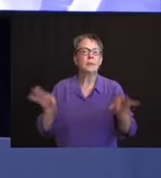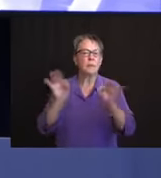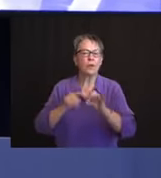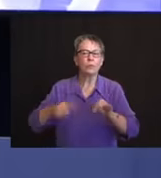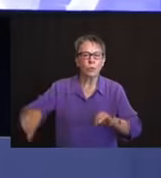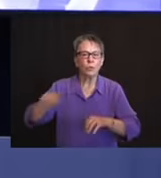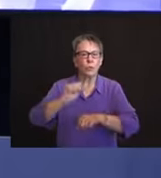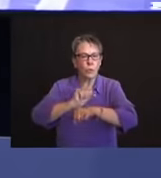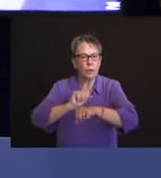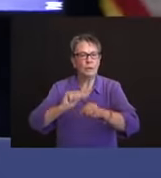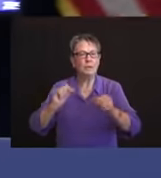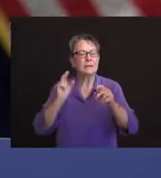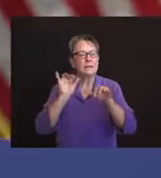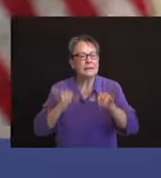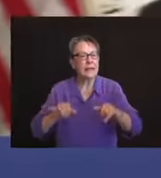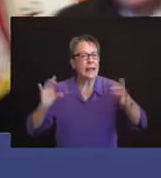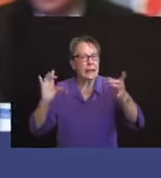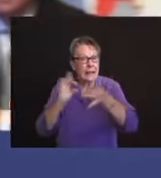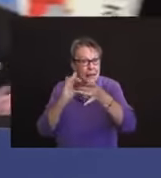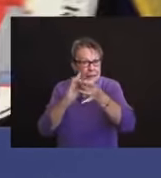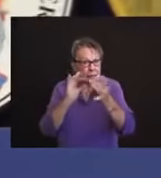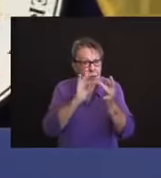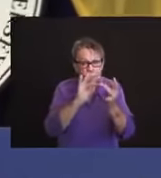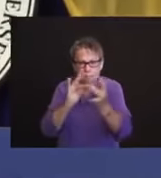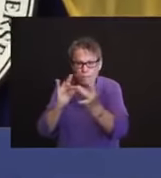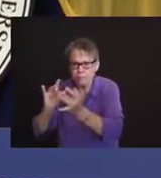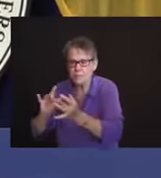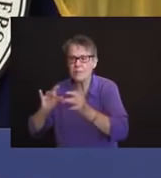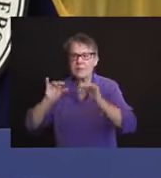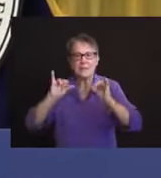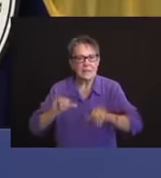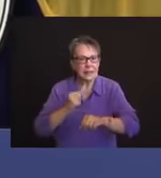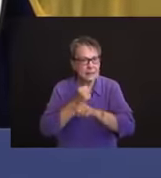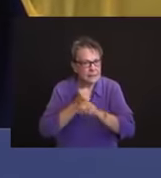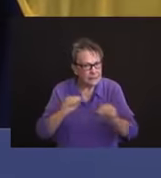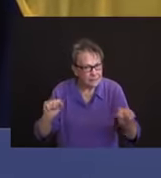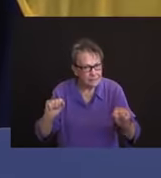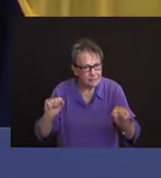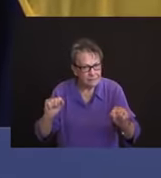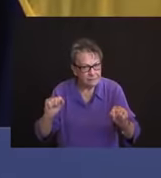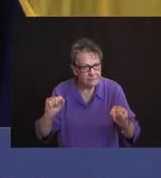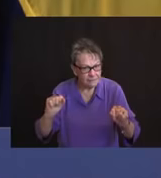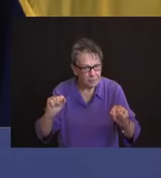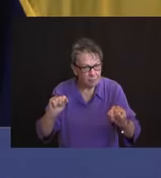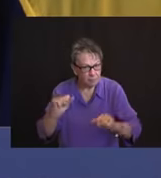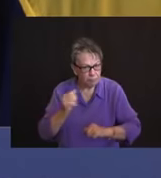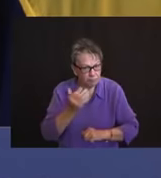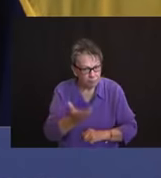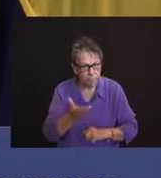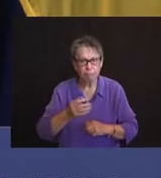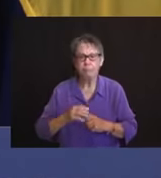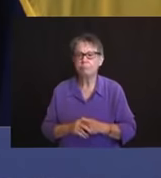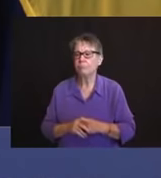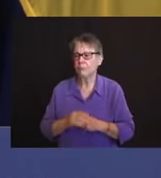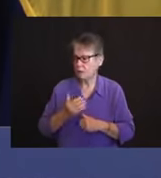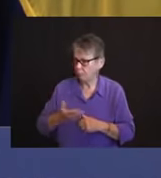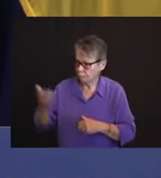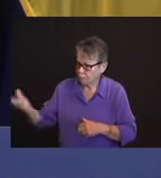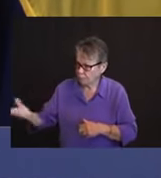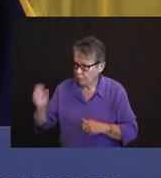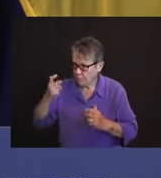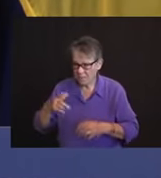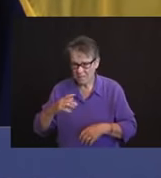you. Judy, thank you. And you and I, and among others, were debating earlier about whether or not that southern number could be, I